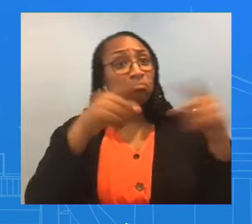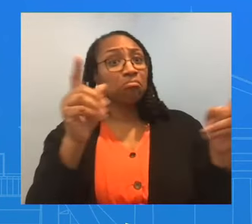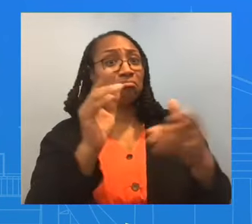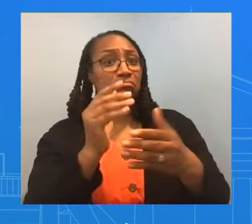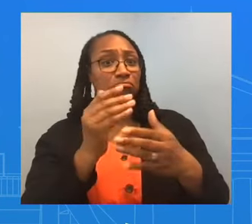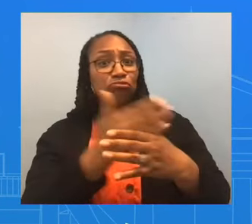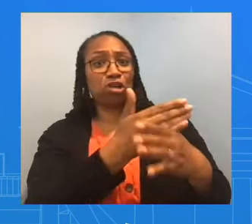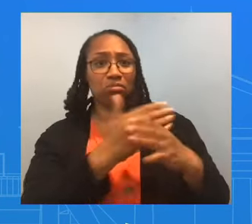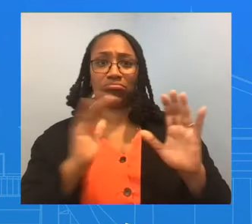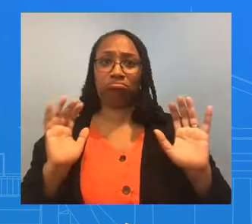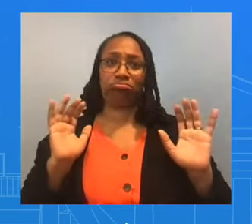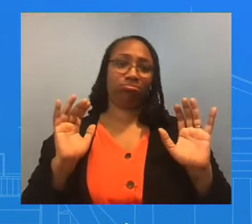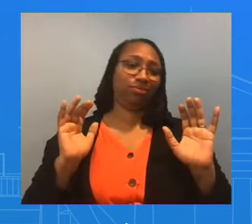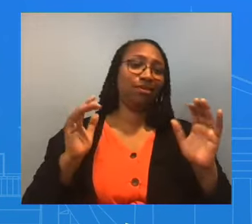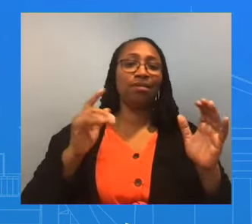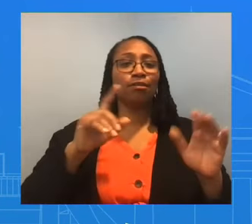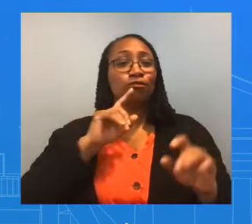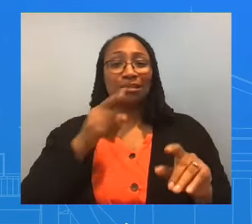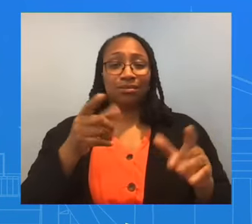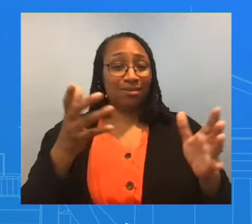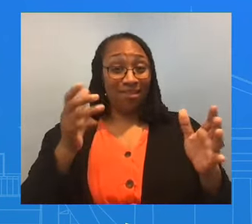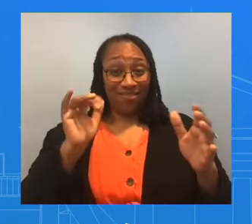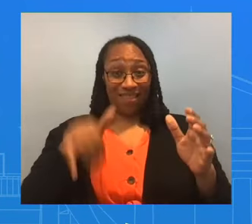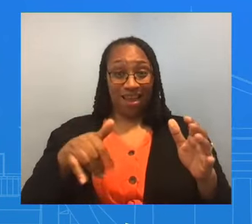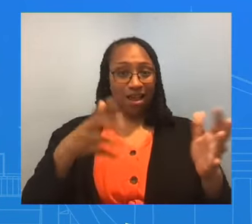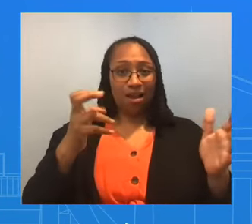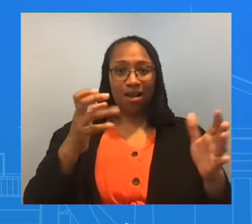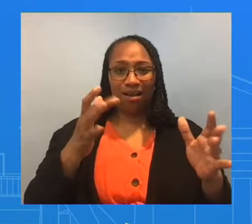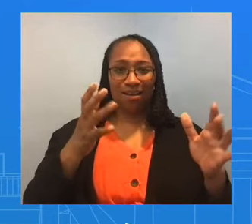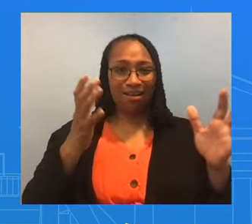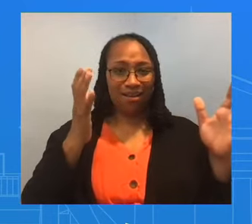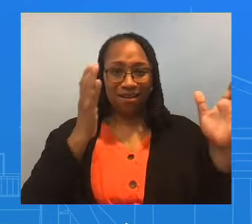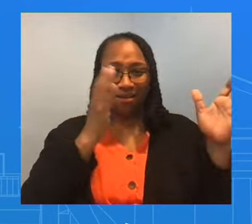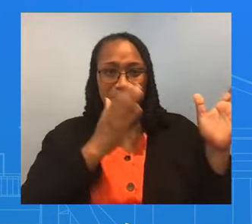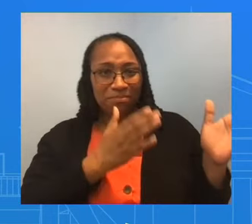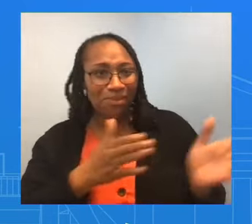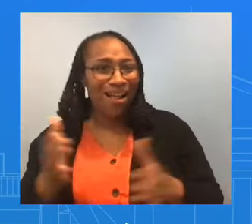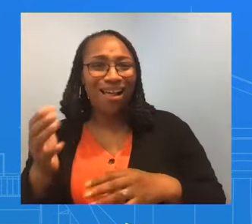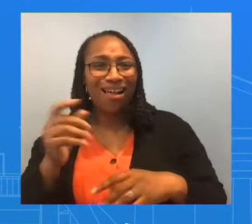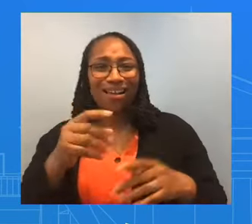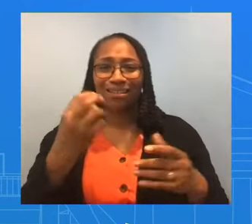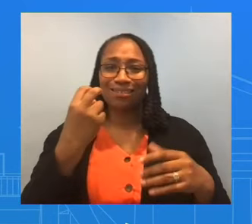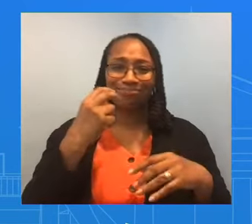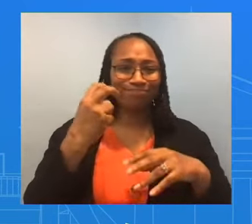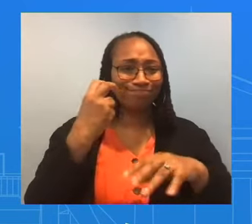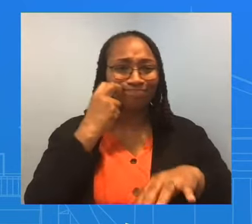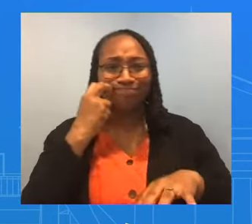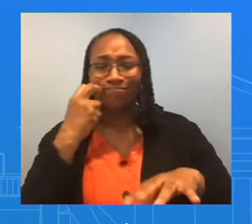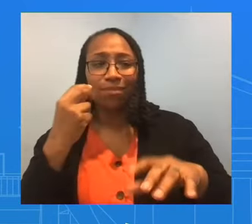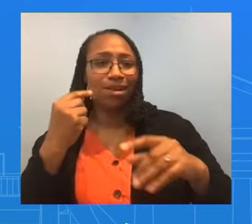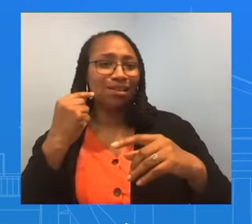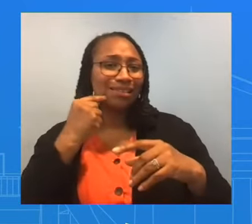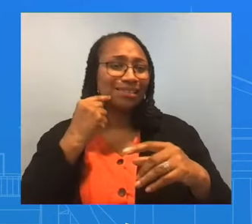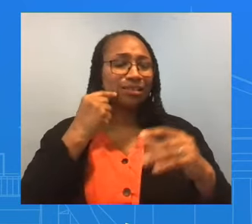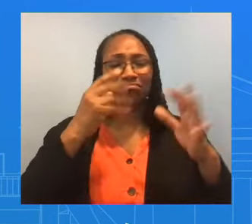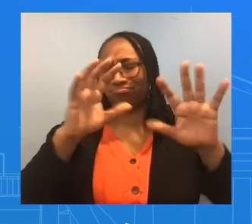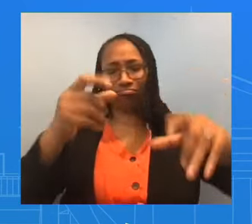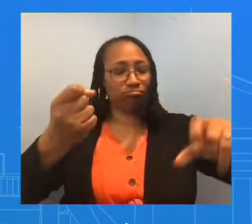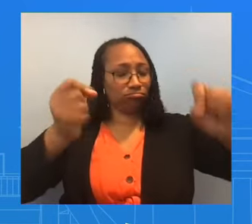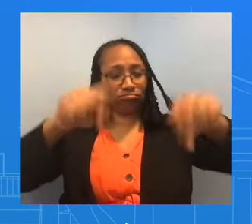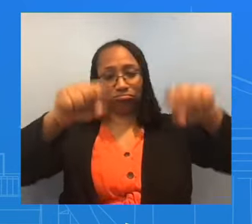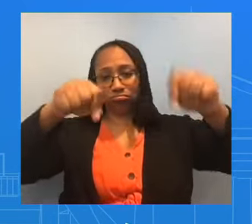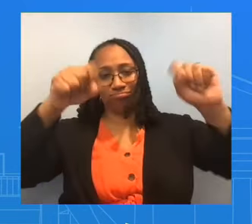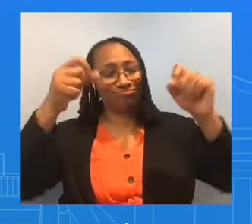canal procedure today, we also included that as well. Look, I'm not aware of any other administration that has